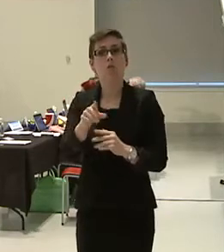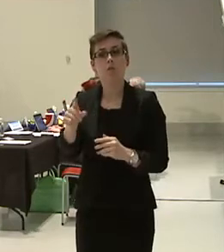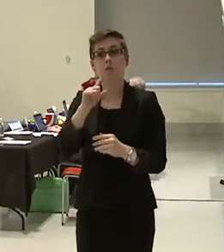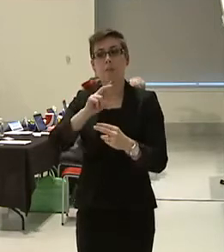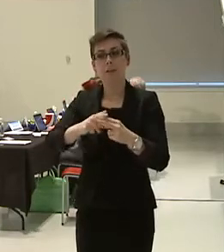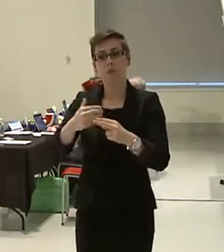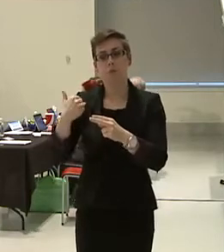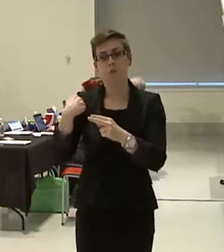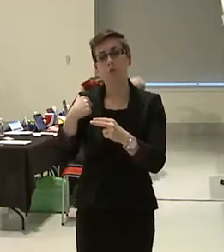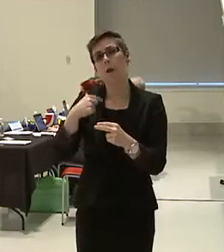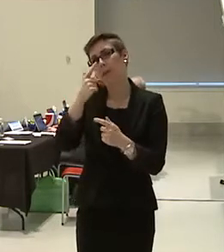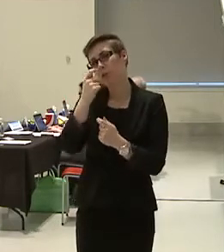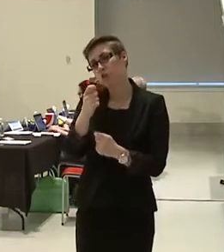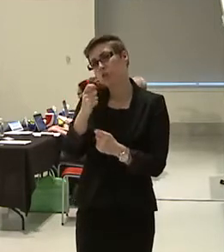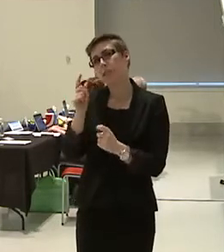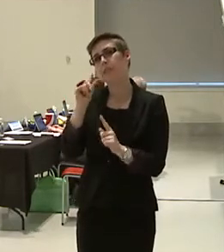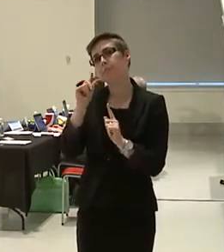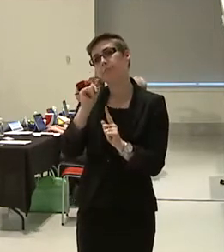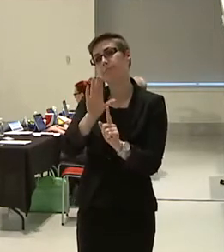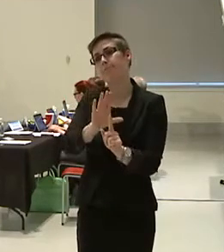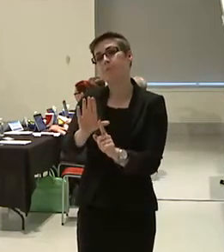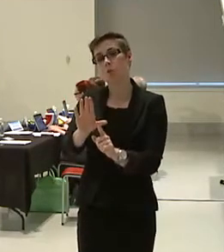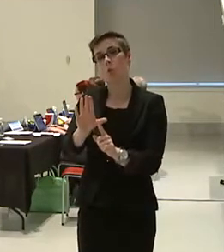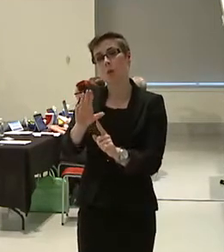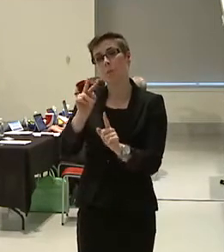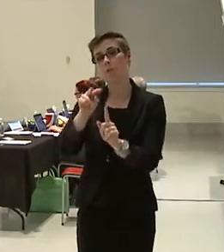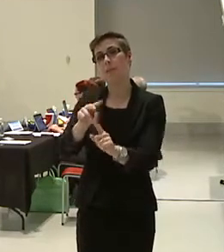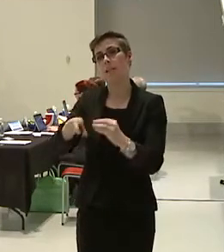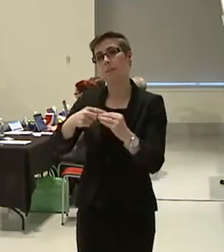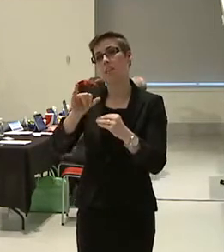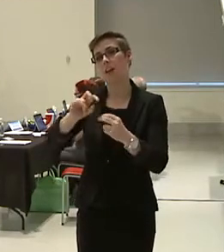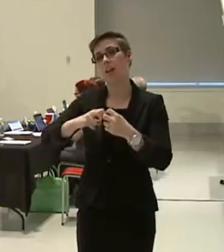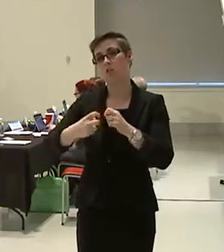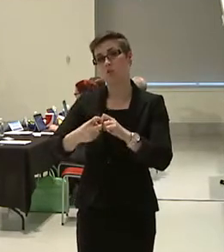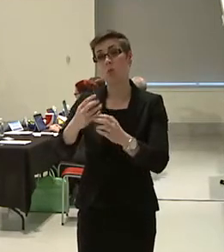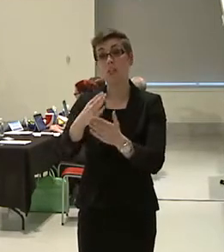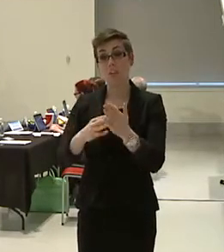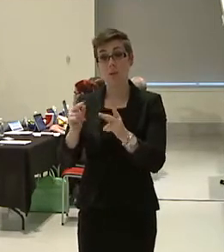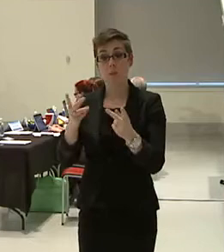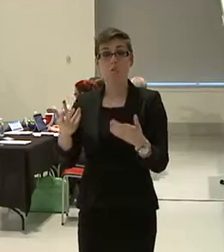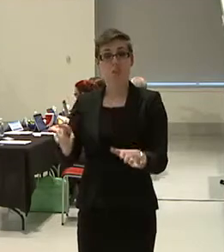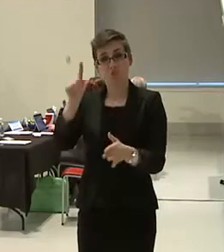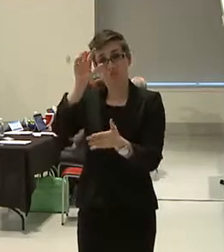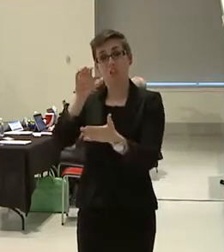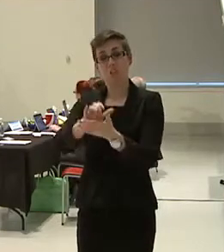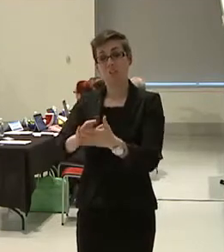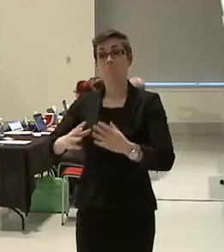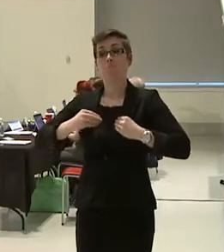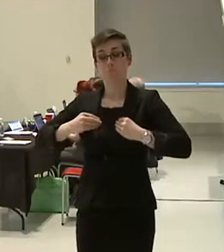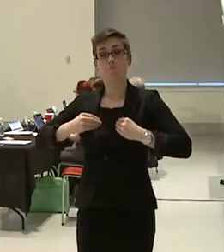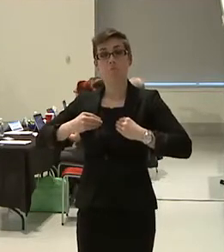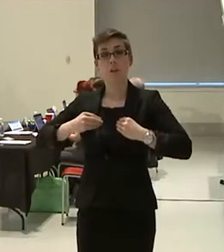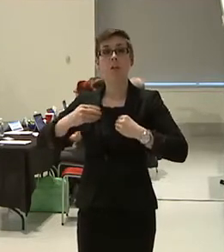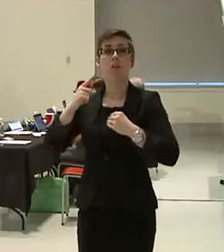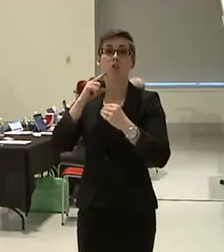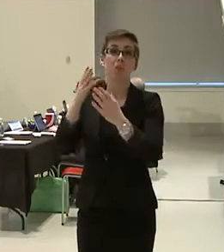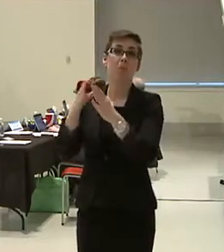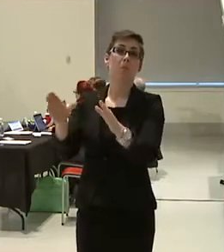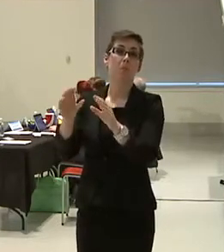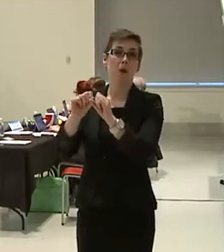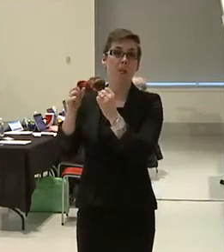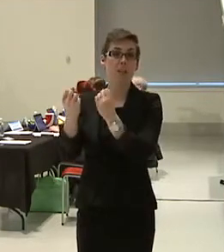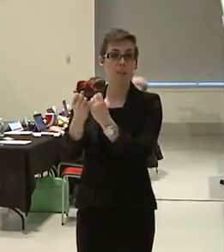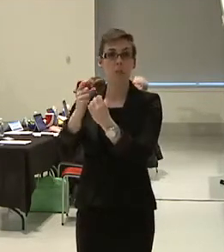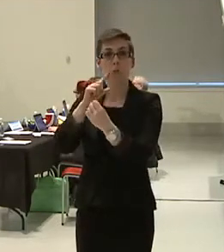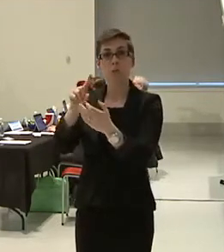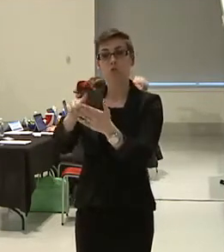be interested in hearing where you come down on that issue, because a lot of people are brought into public scrutiny against